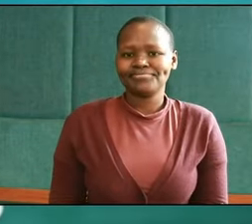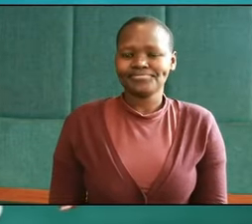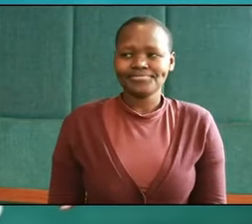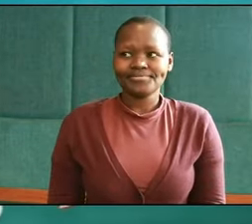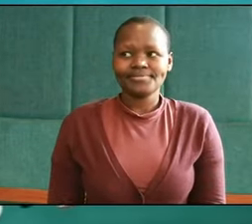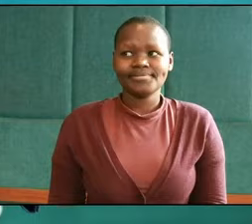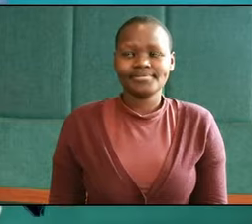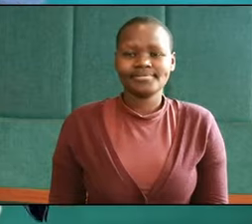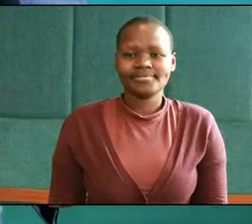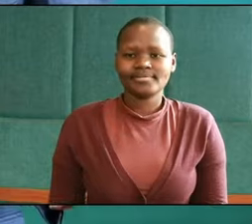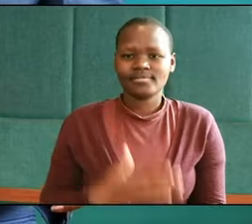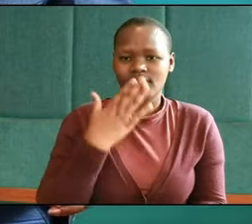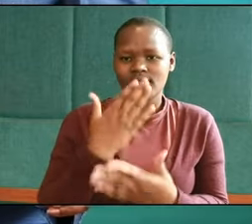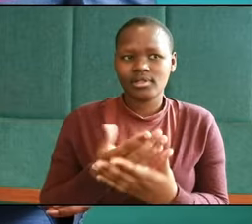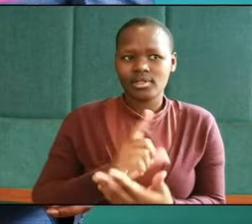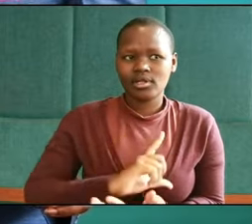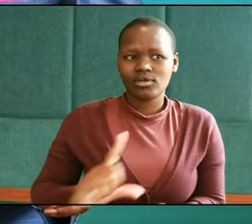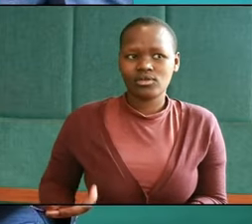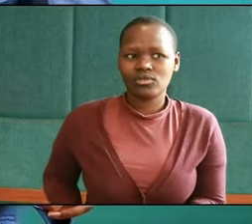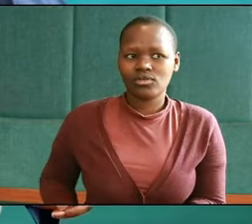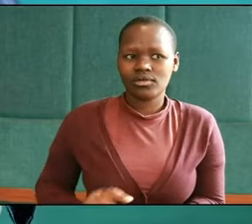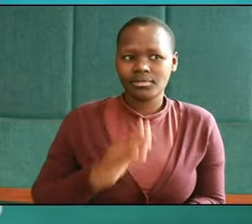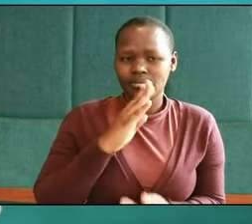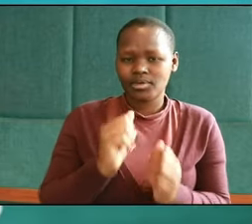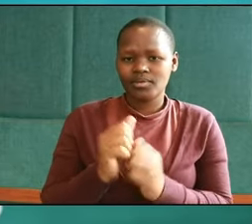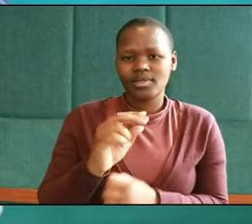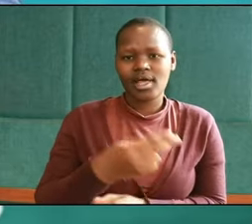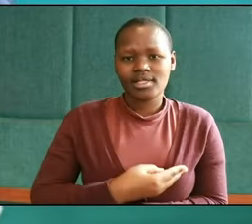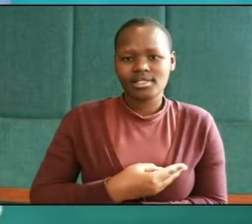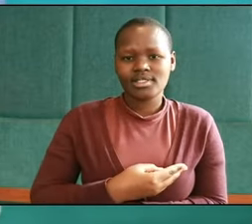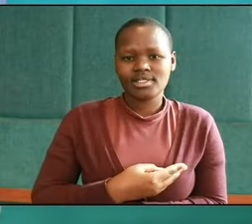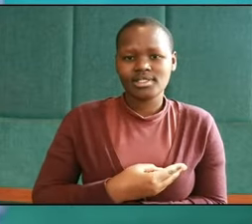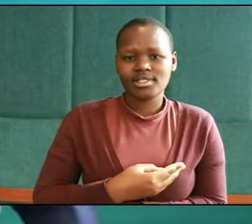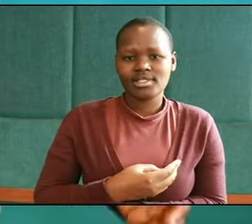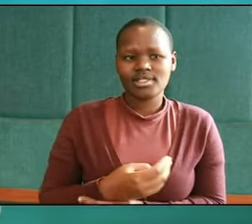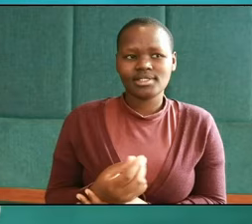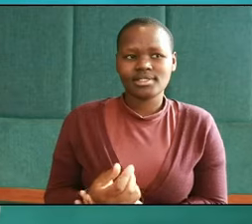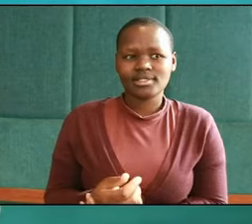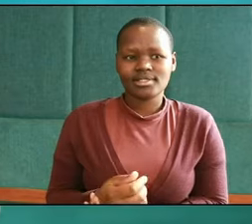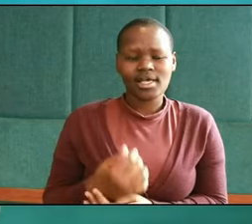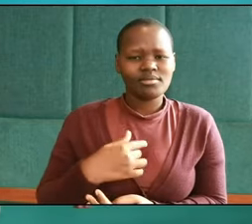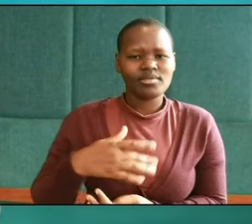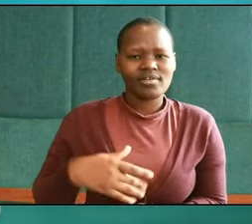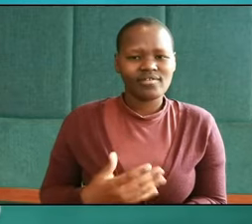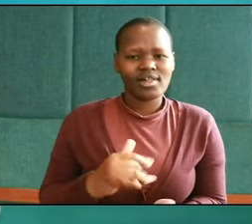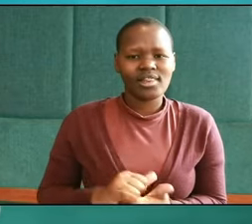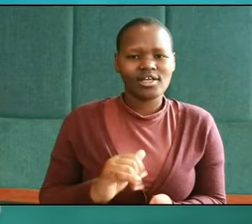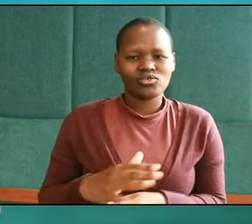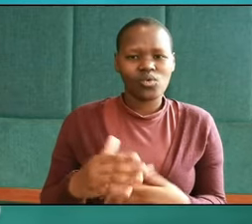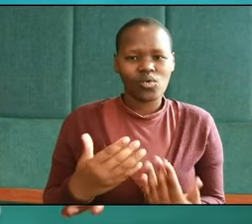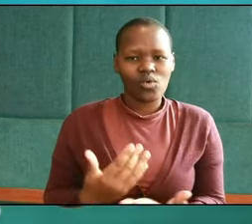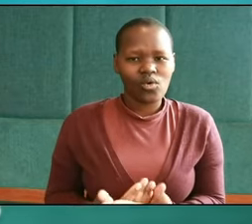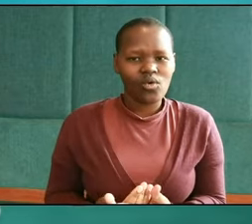I really thank the Lord for being good to us. I felt that all of us went